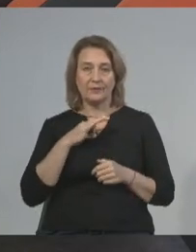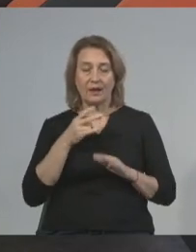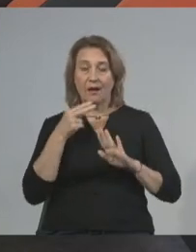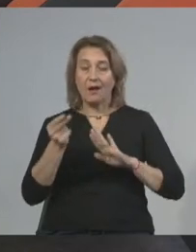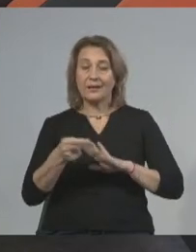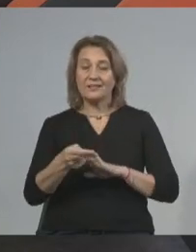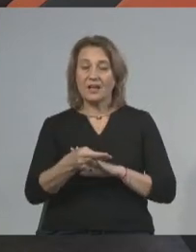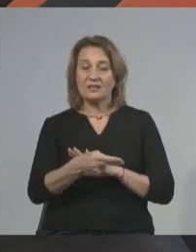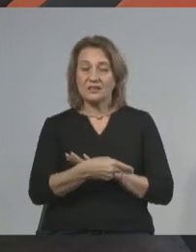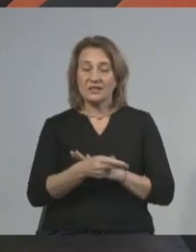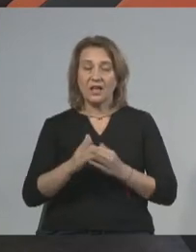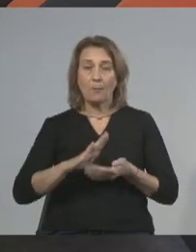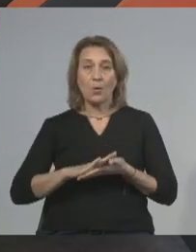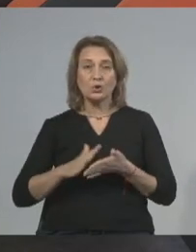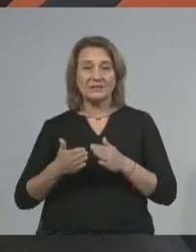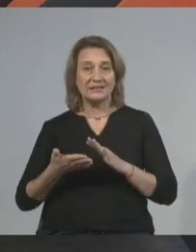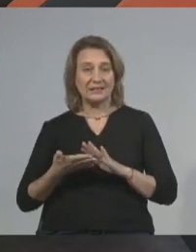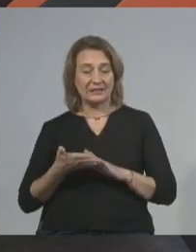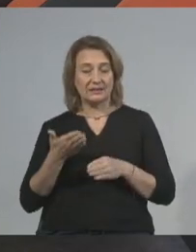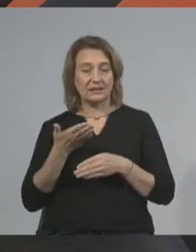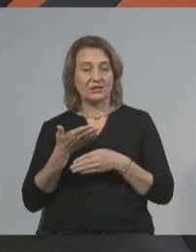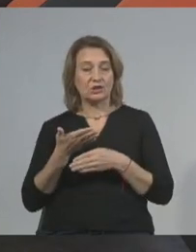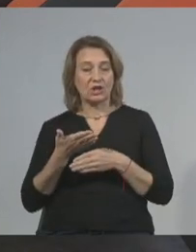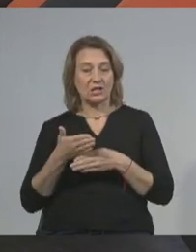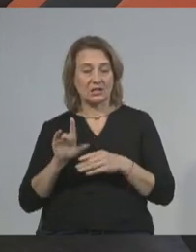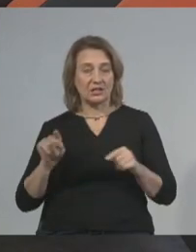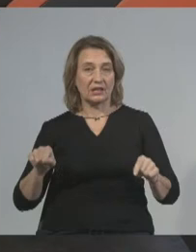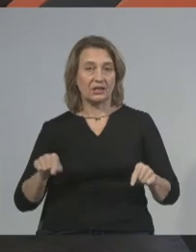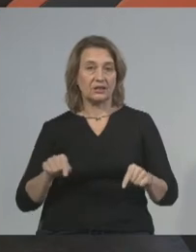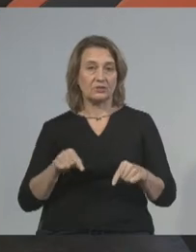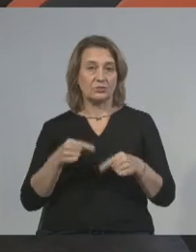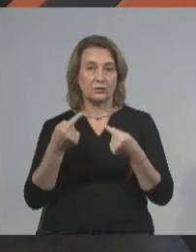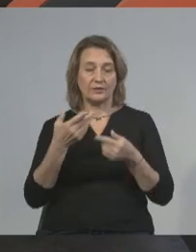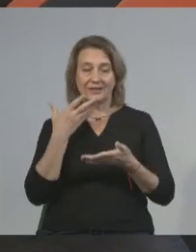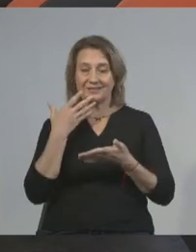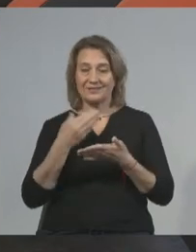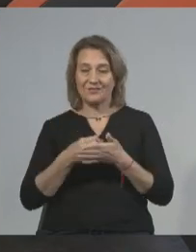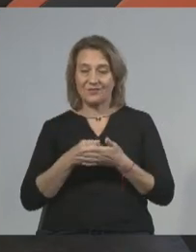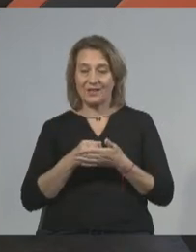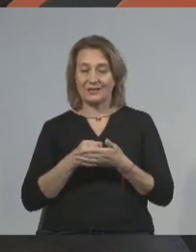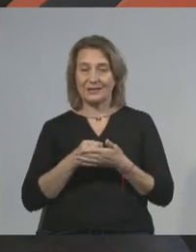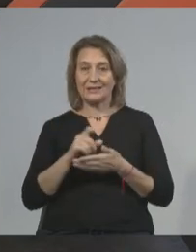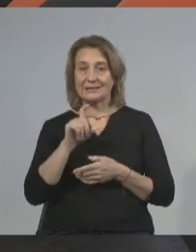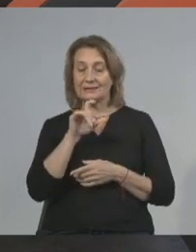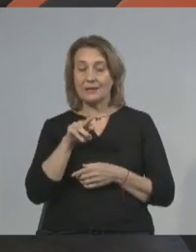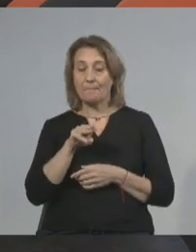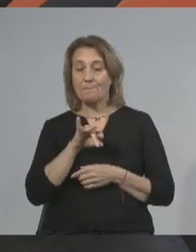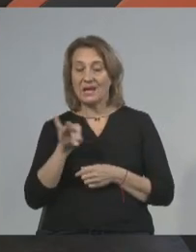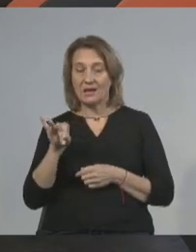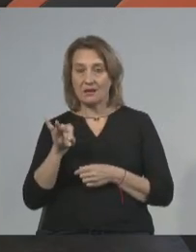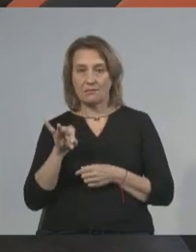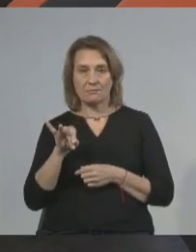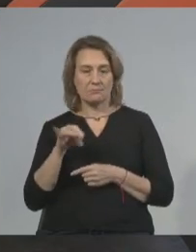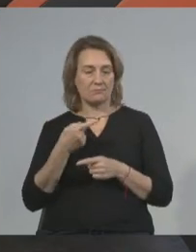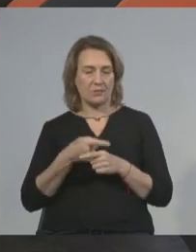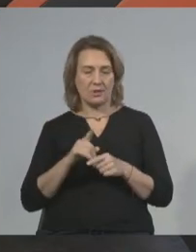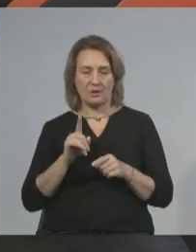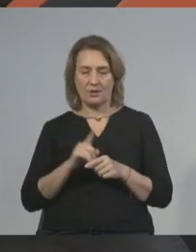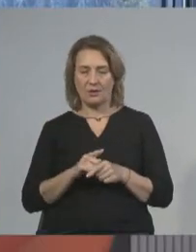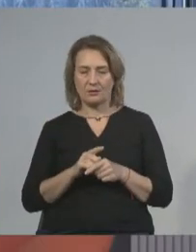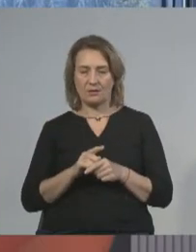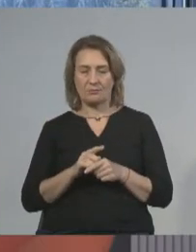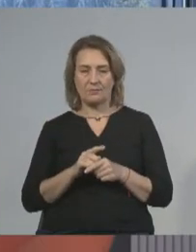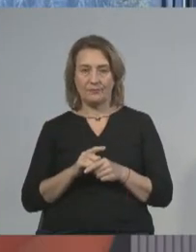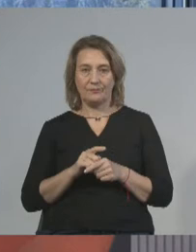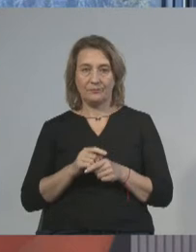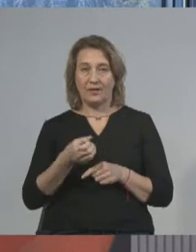and the way these agitation positions are developed in other countries in order to create their own